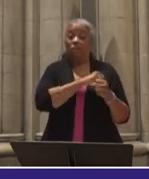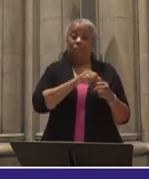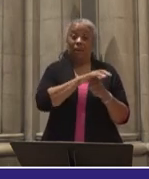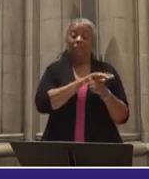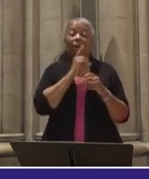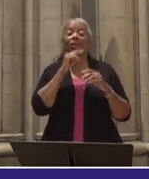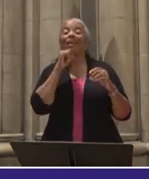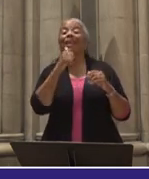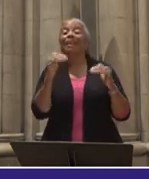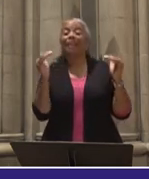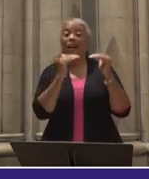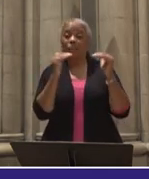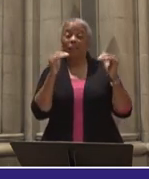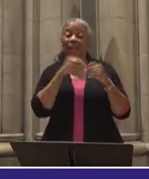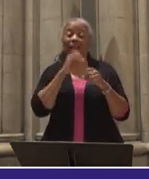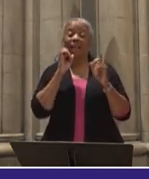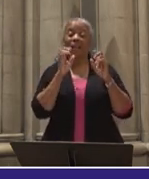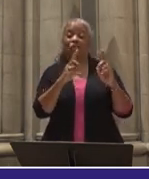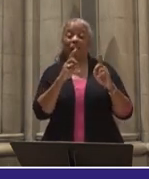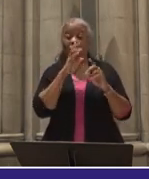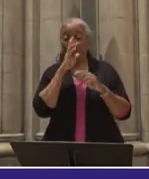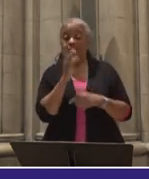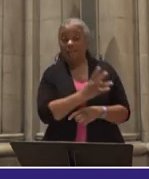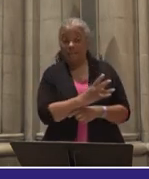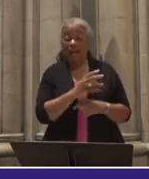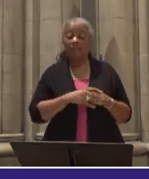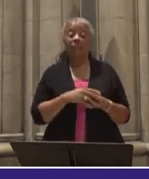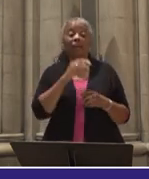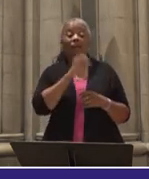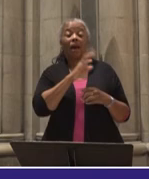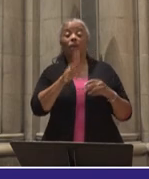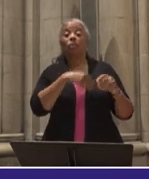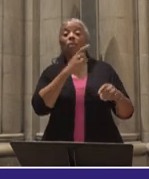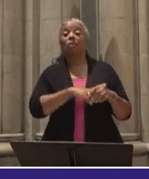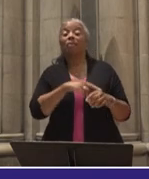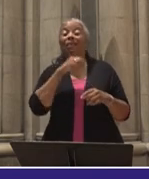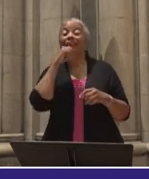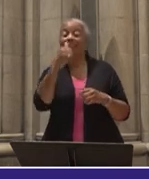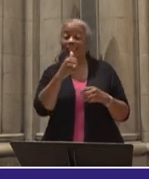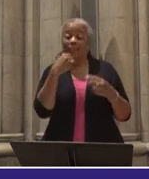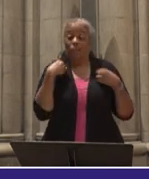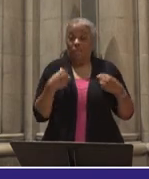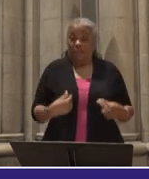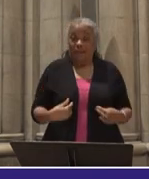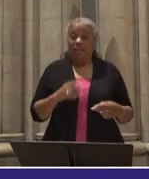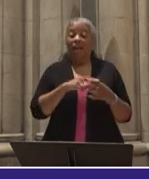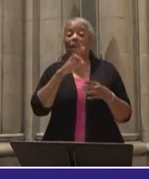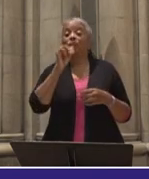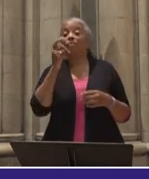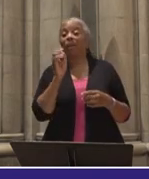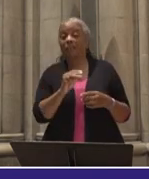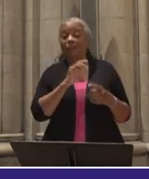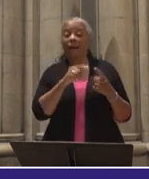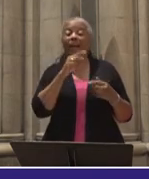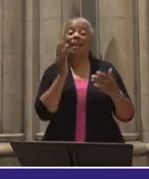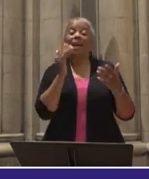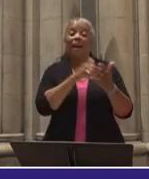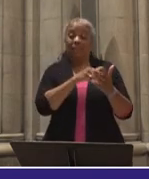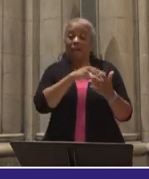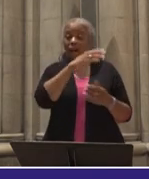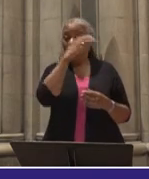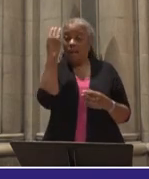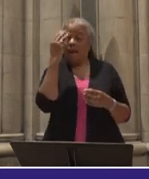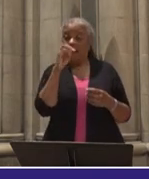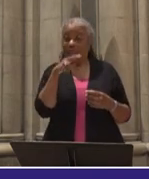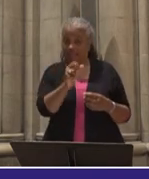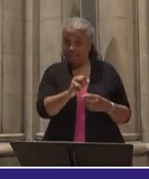that is health and educational neglect, a normal of the inhumanity that is racism and anti-blackness. It was